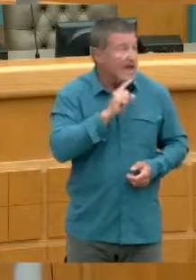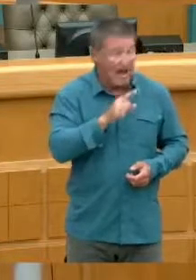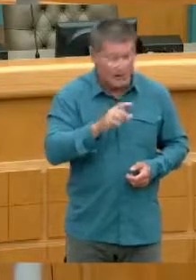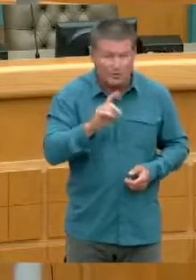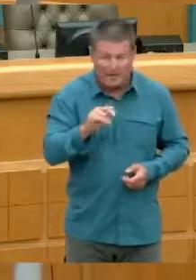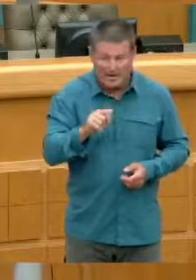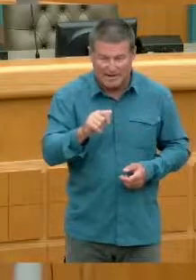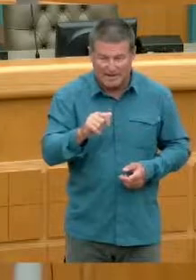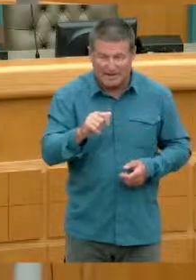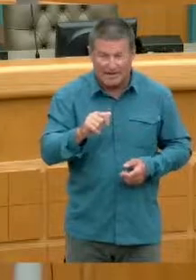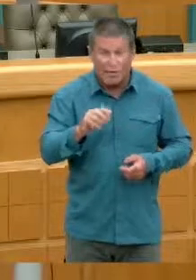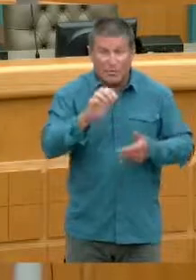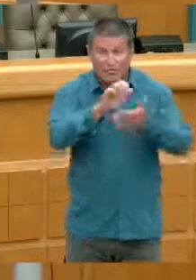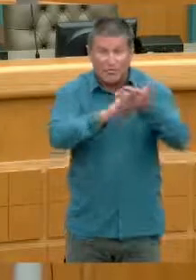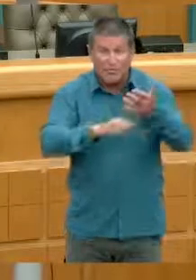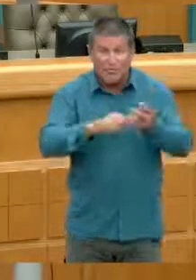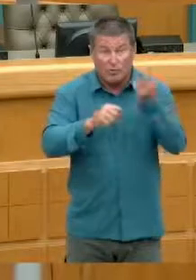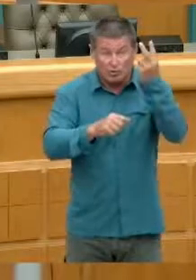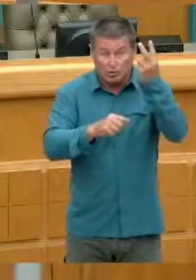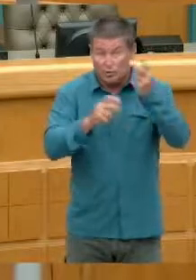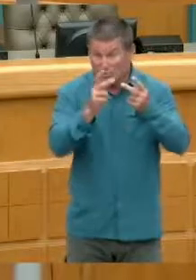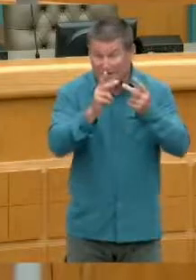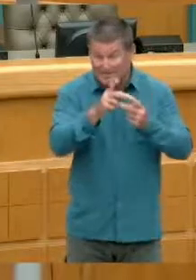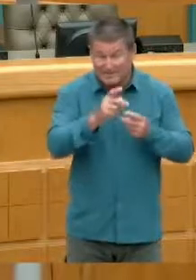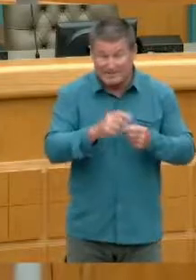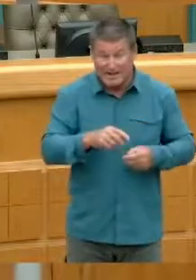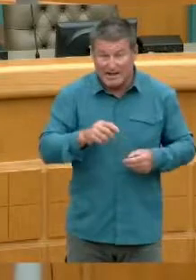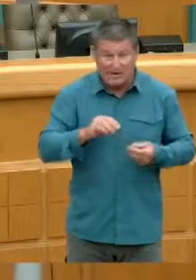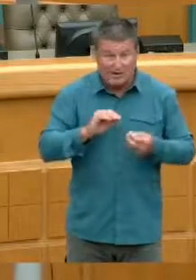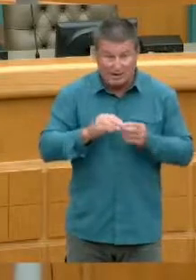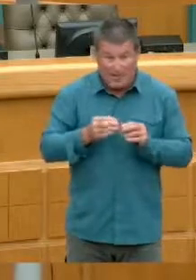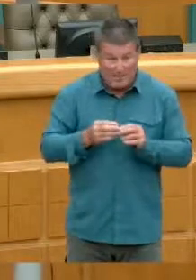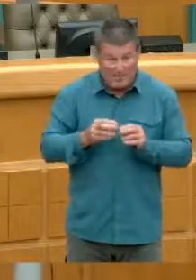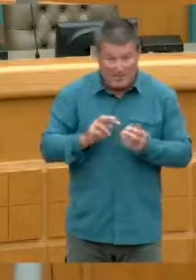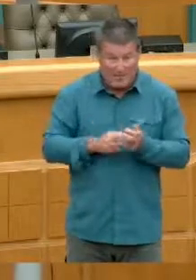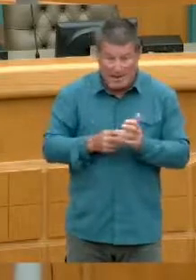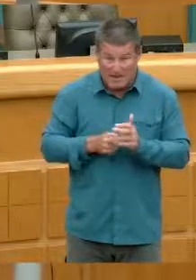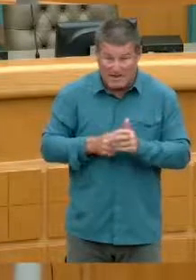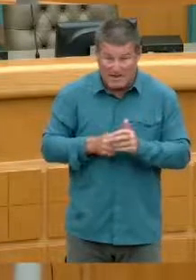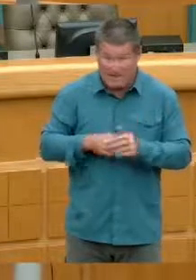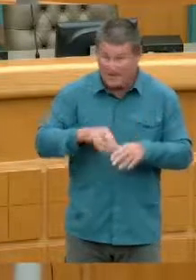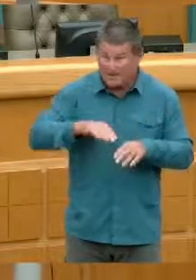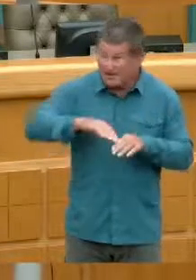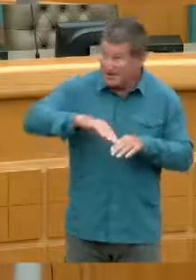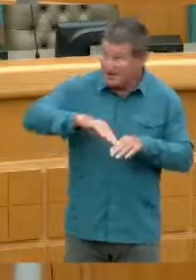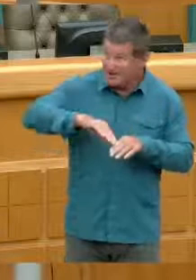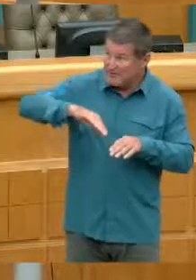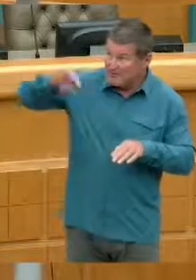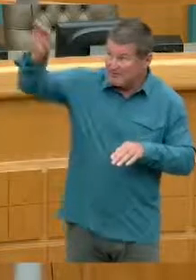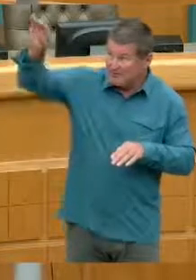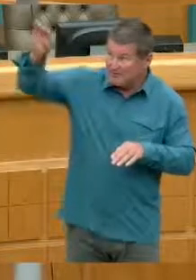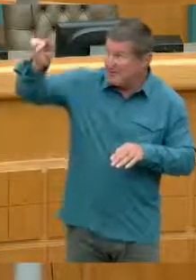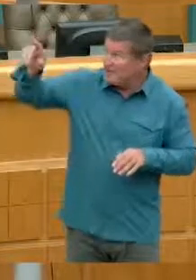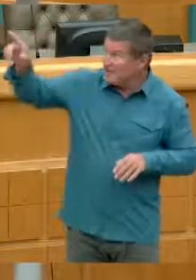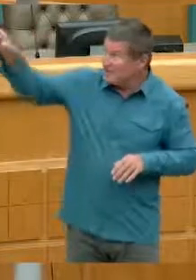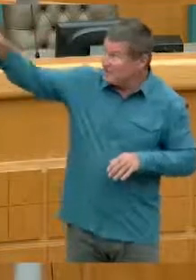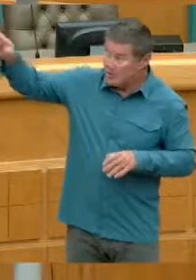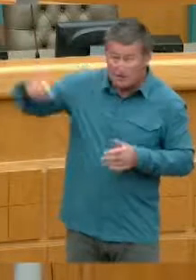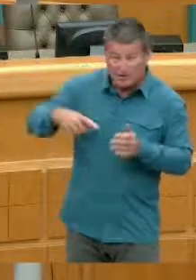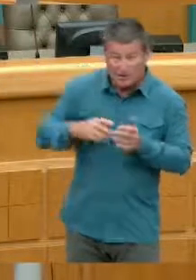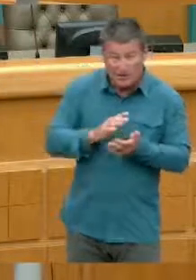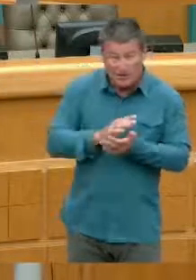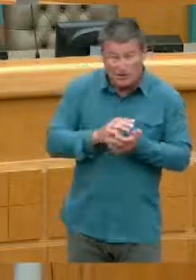see that it's still going up. So this is not a good fit for the data. So our model that predicts here's what would happen